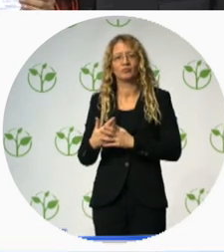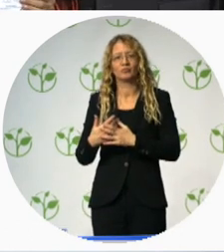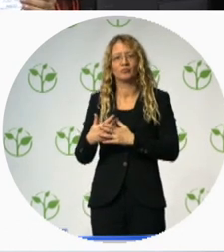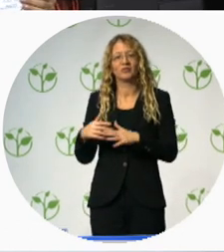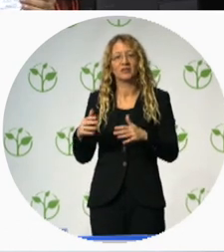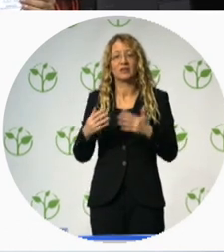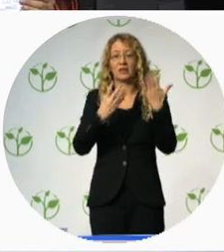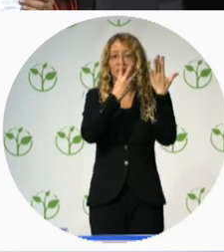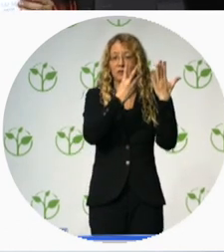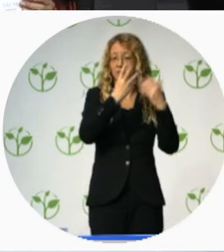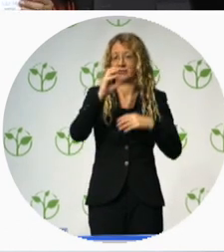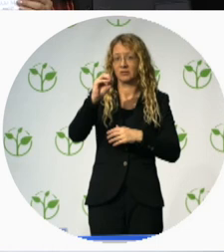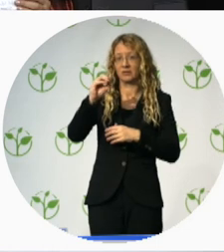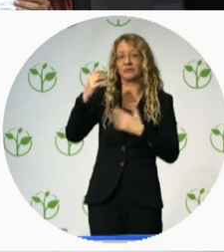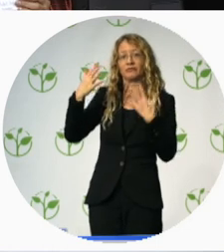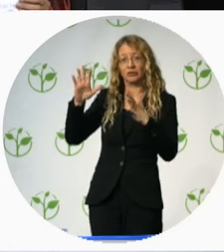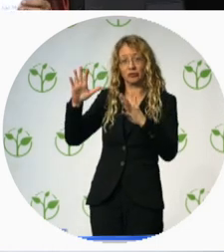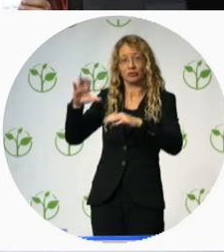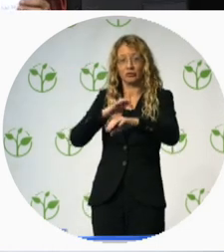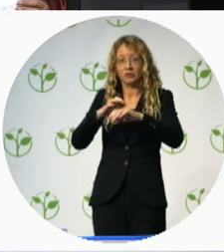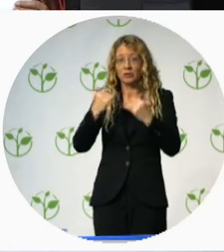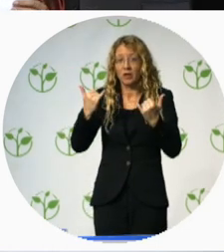with disabilities annually now.